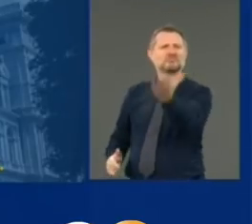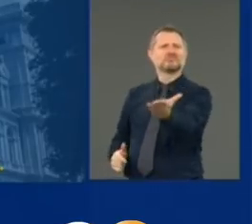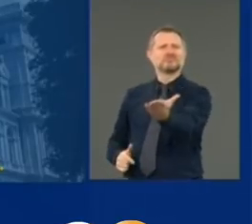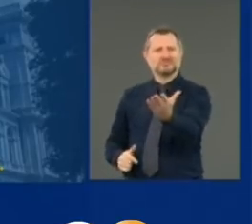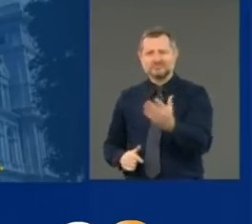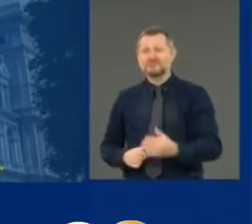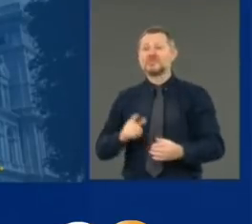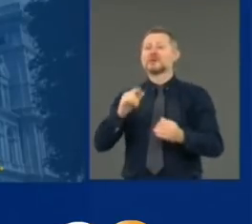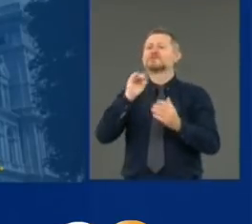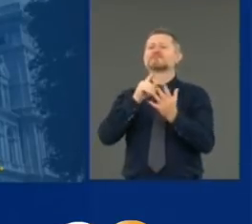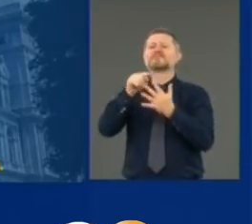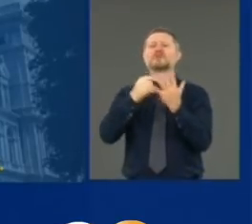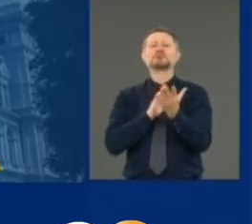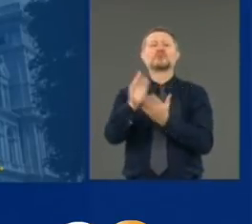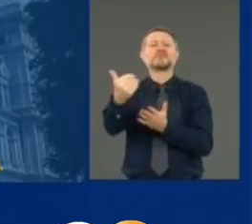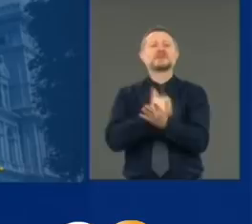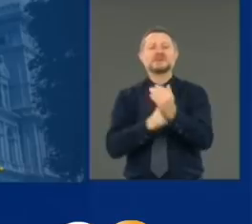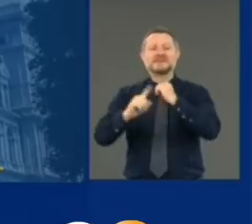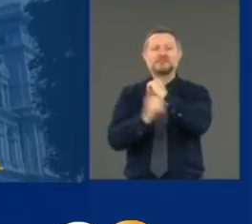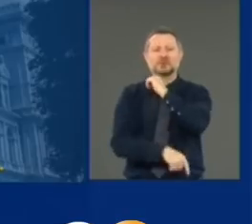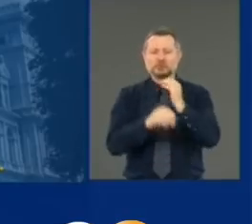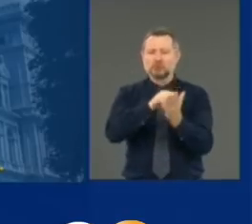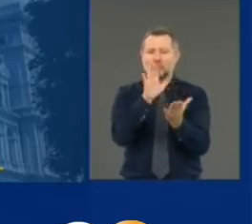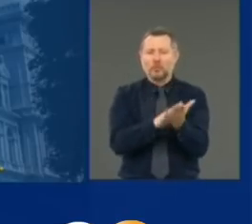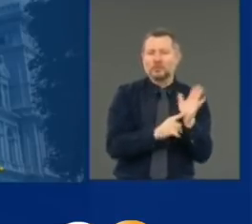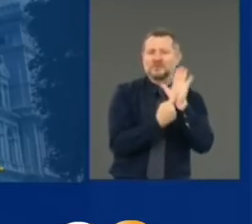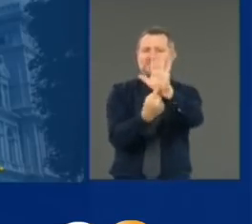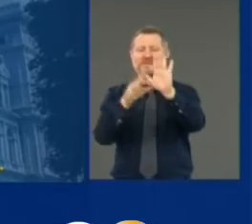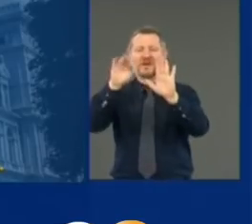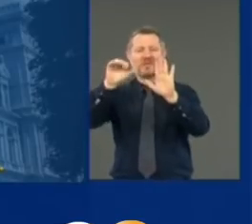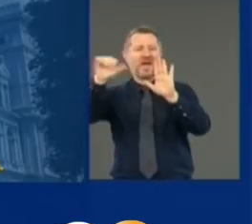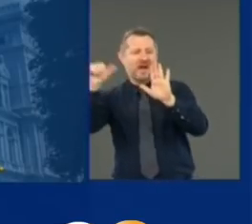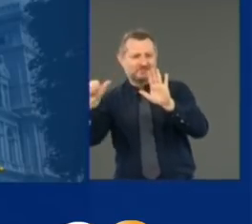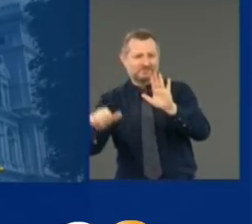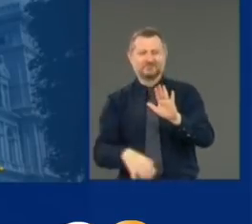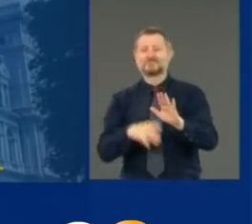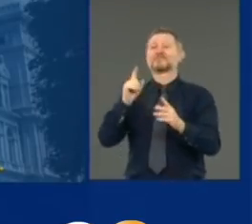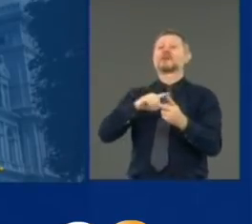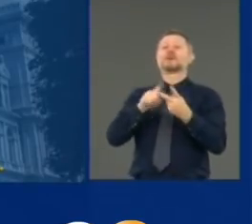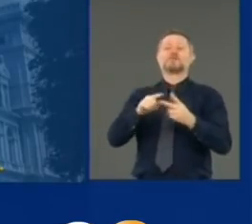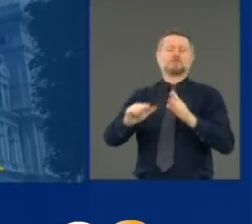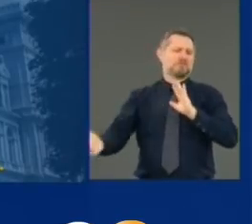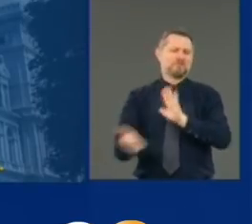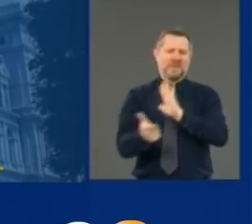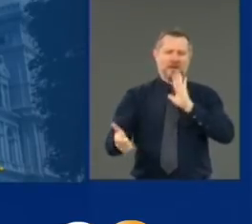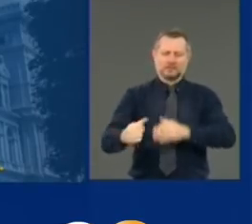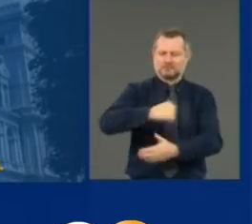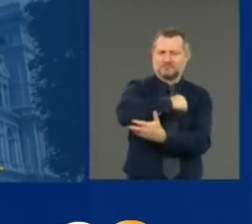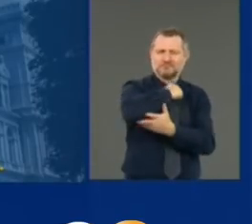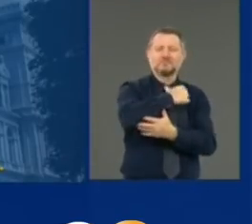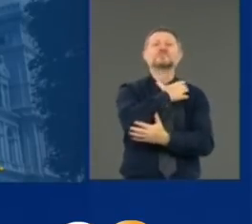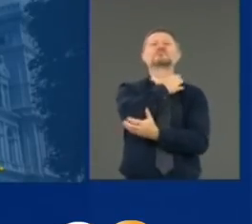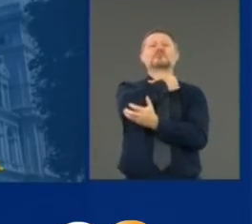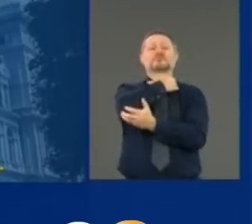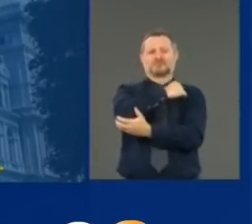transparency of disciplinary records, what we call here in New York 50A, laws banning chokeholds,